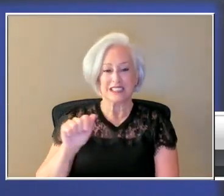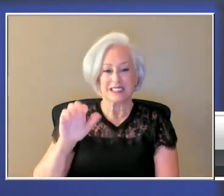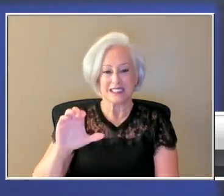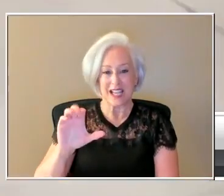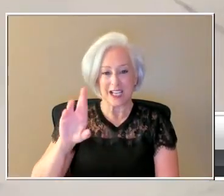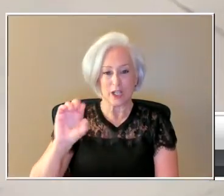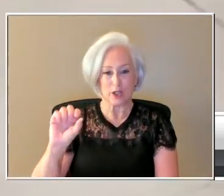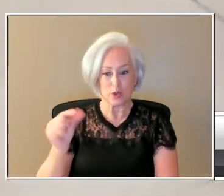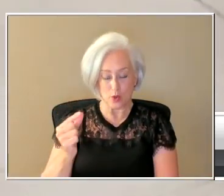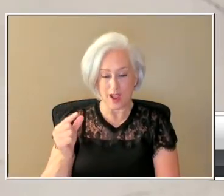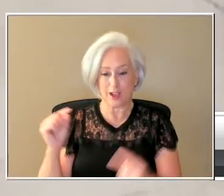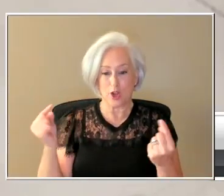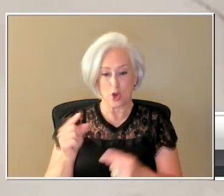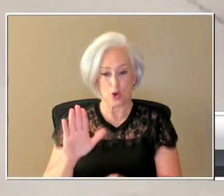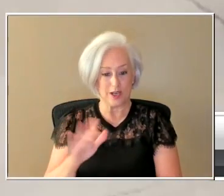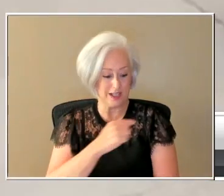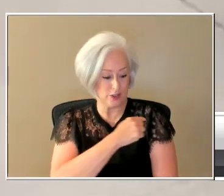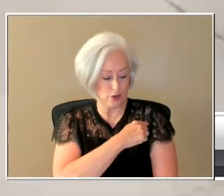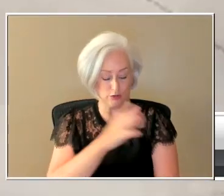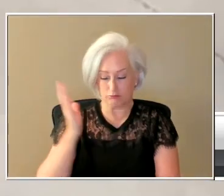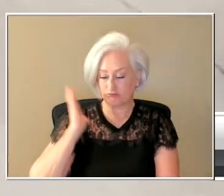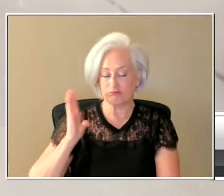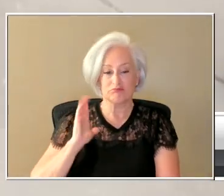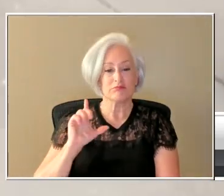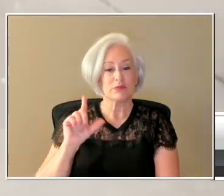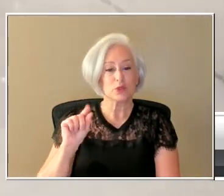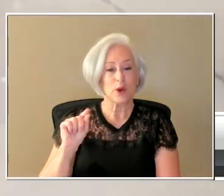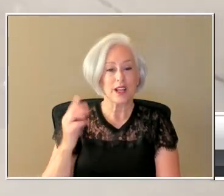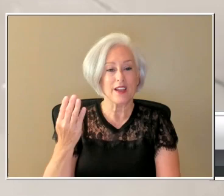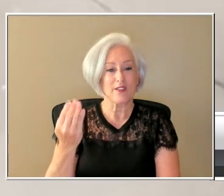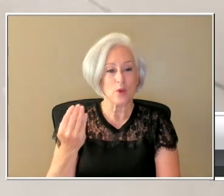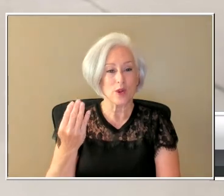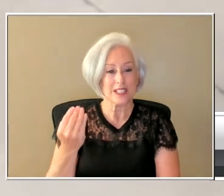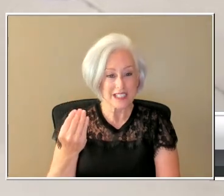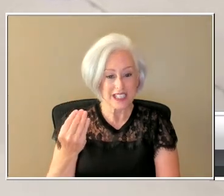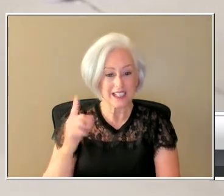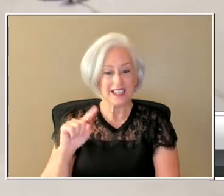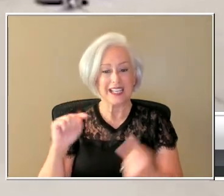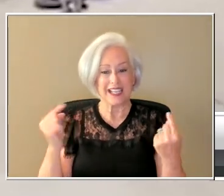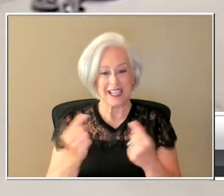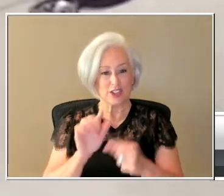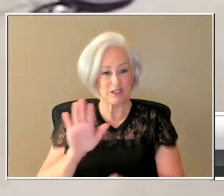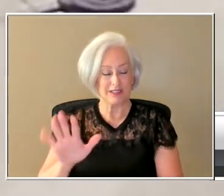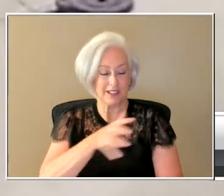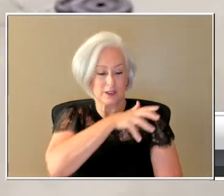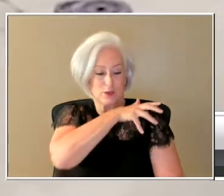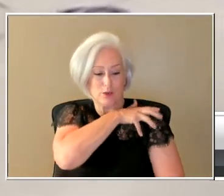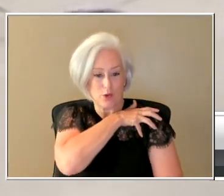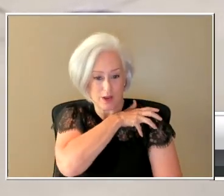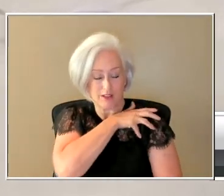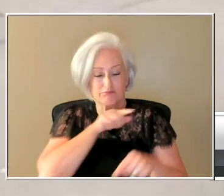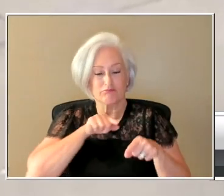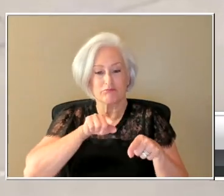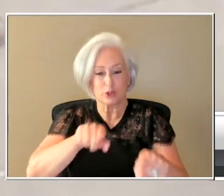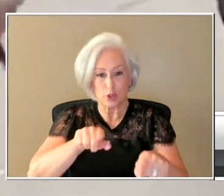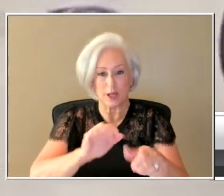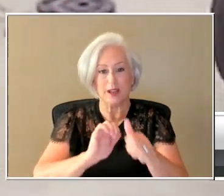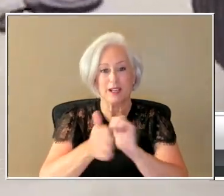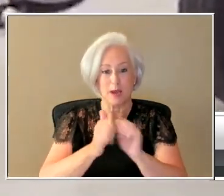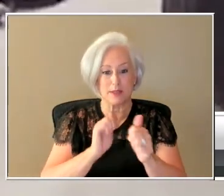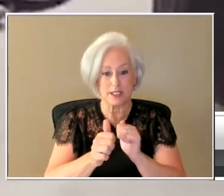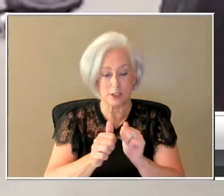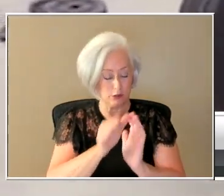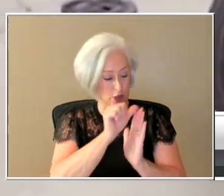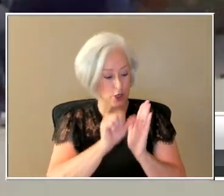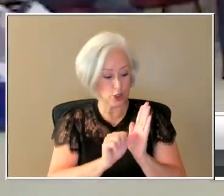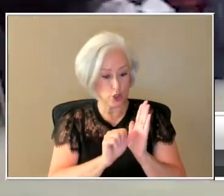Back in 2014, the strongman competitor injured his rotator cuff during a competition. Surgery fixed that